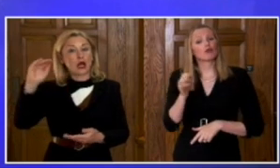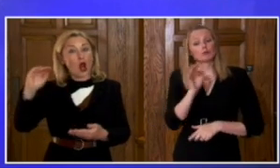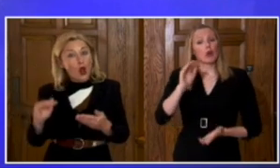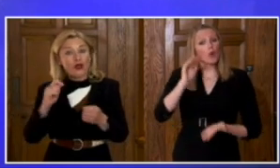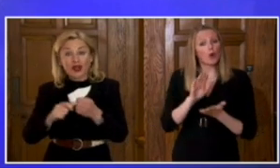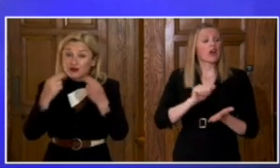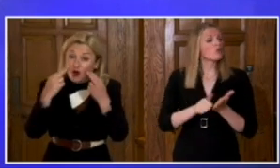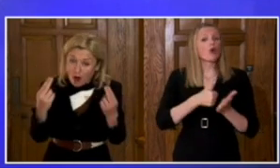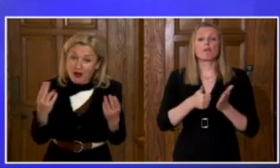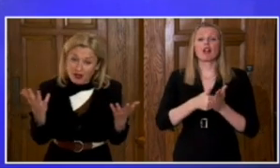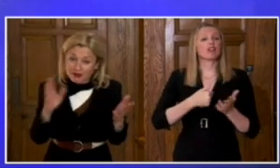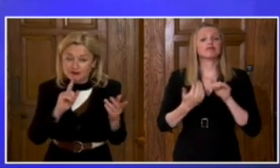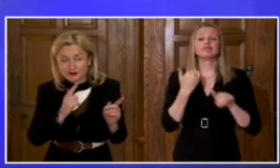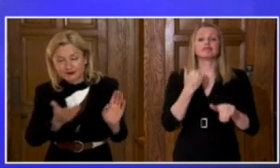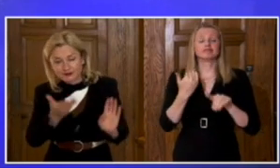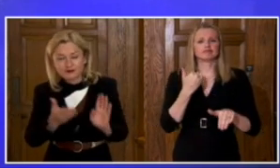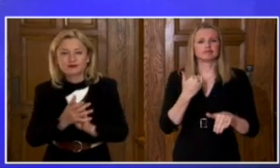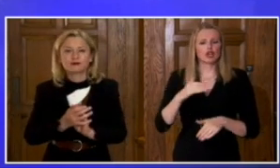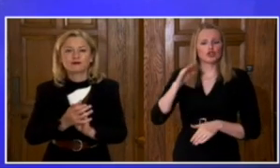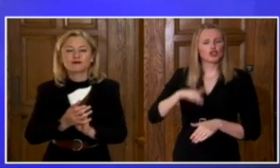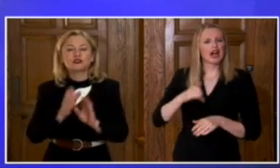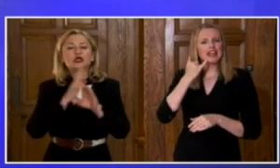weekday. Childline provided